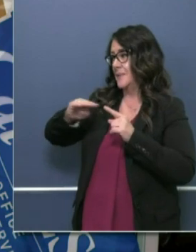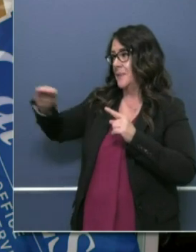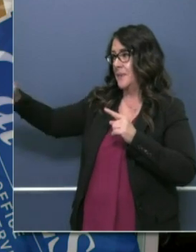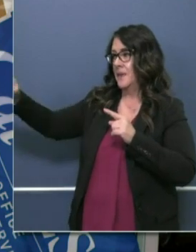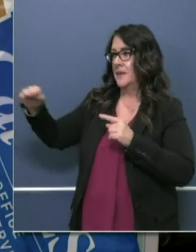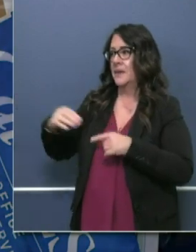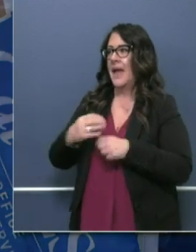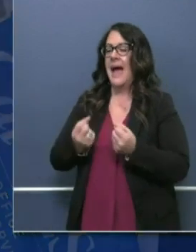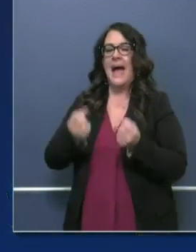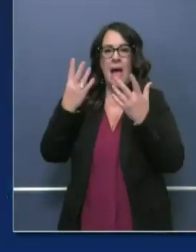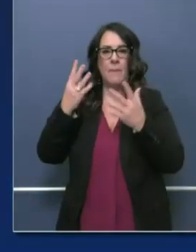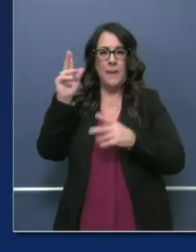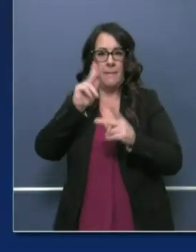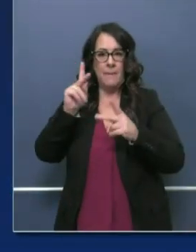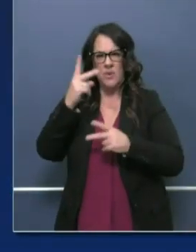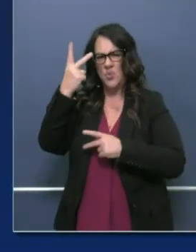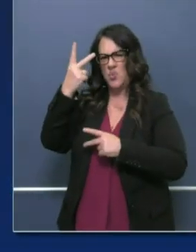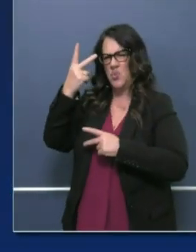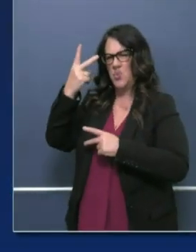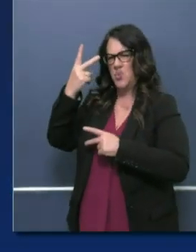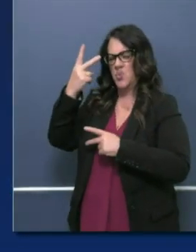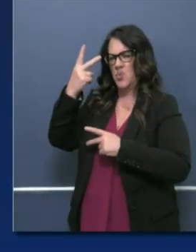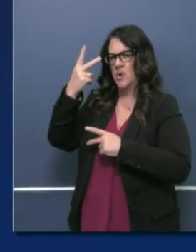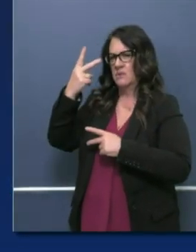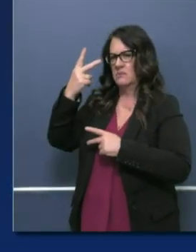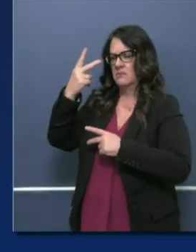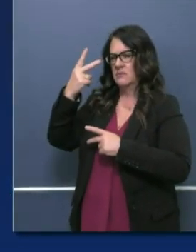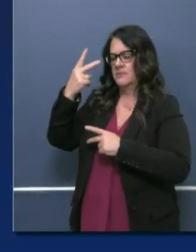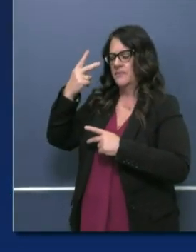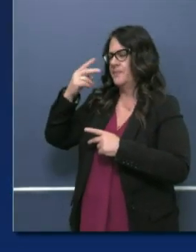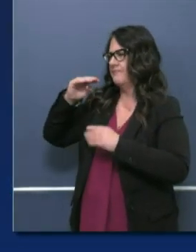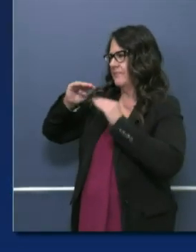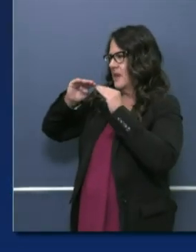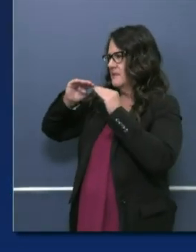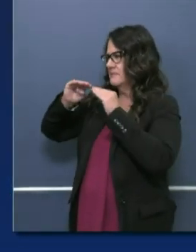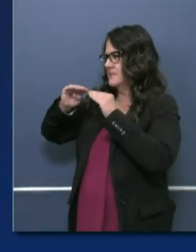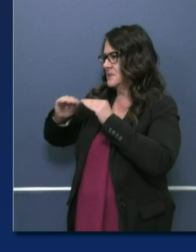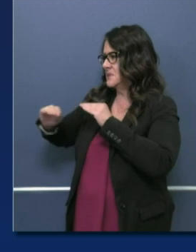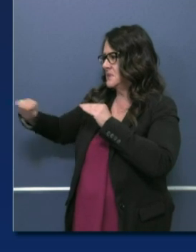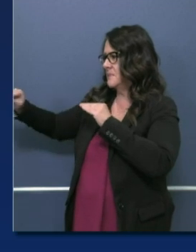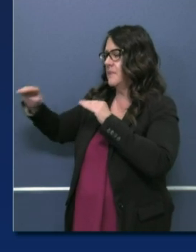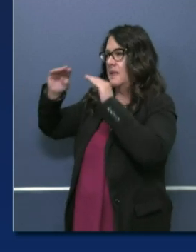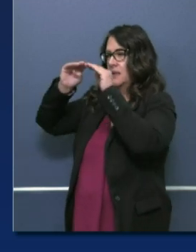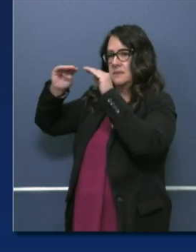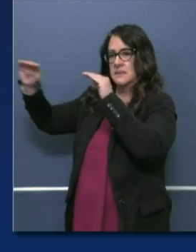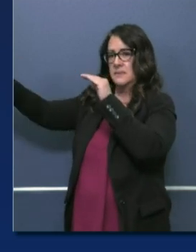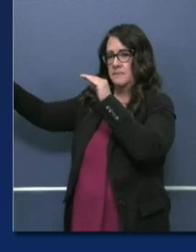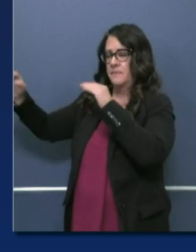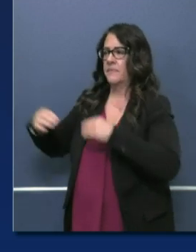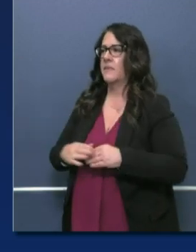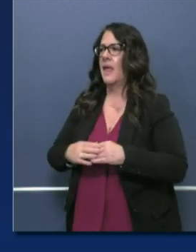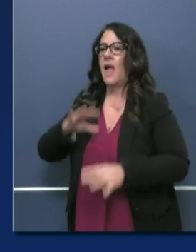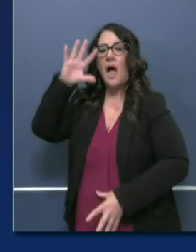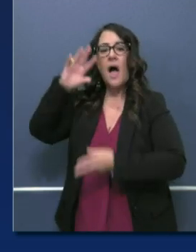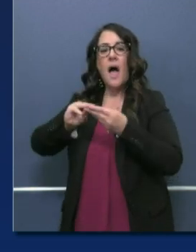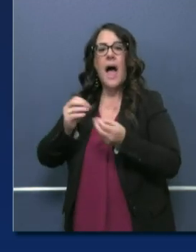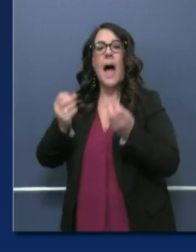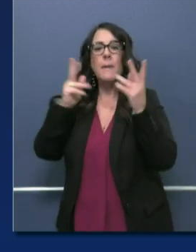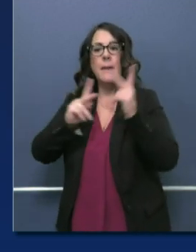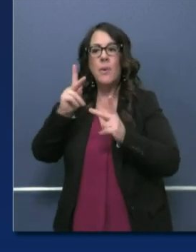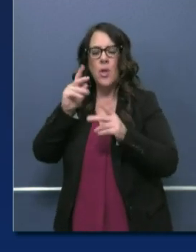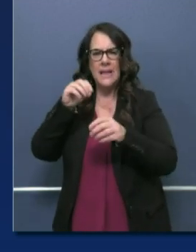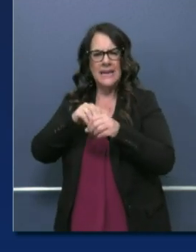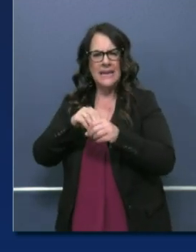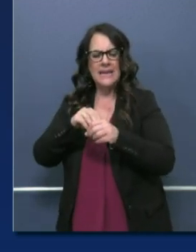COVID-19. Across the top is over the past 14 days, the trend in the total number of people hospitalized with